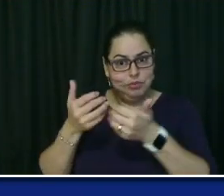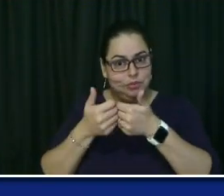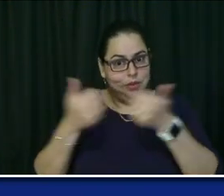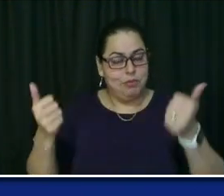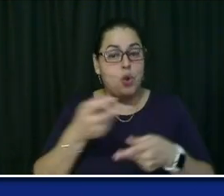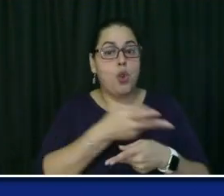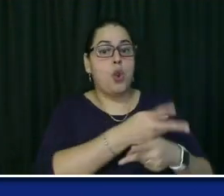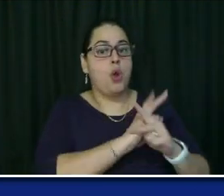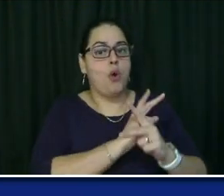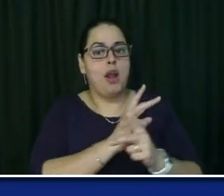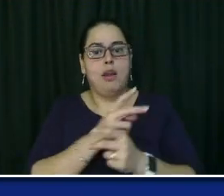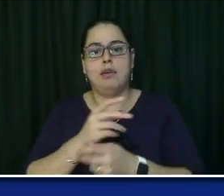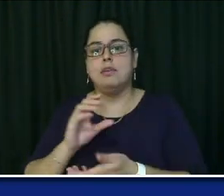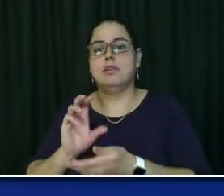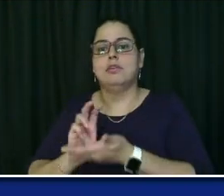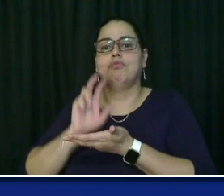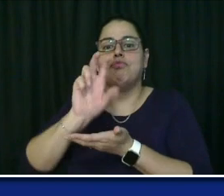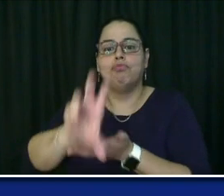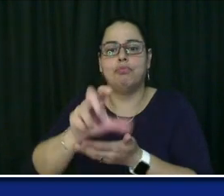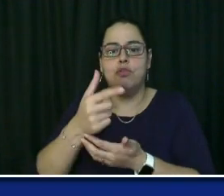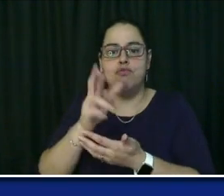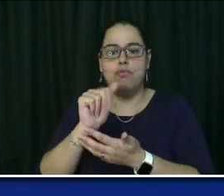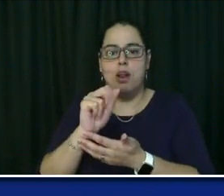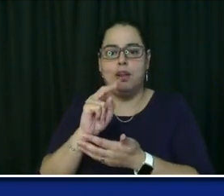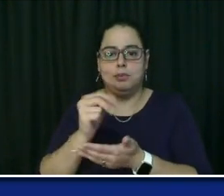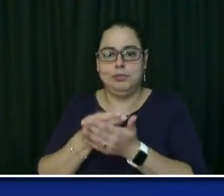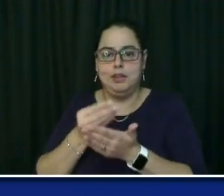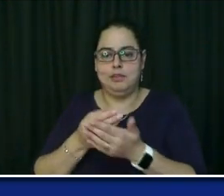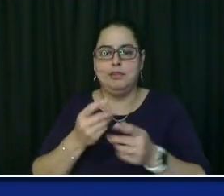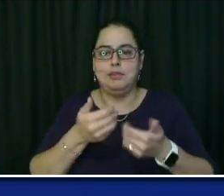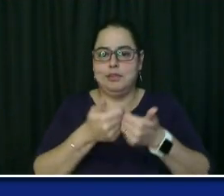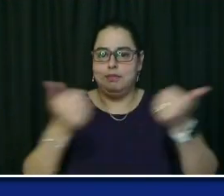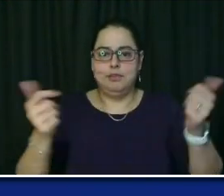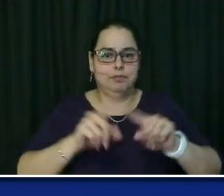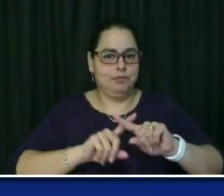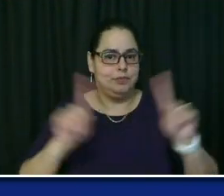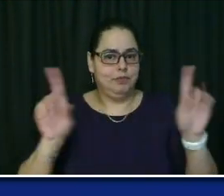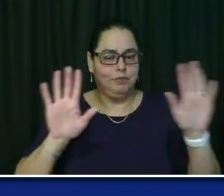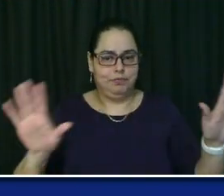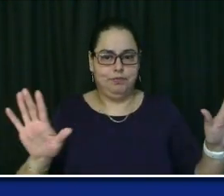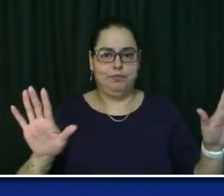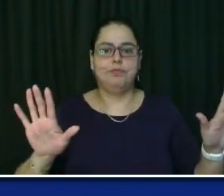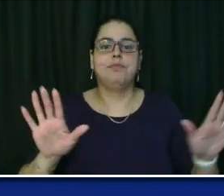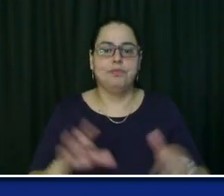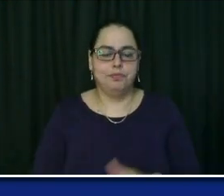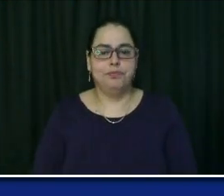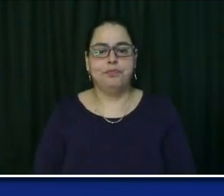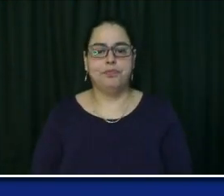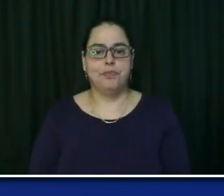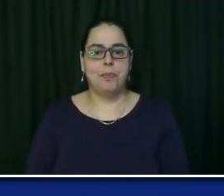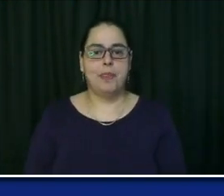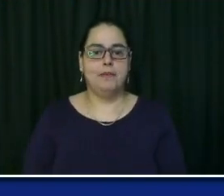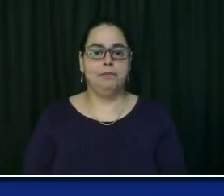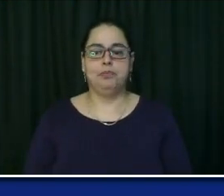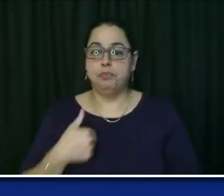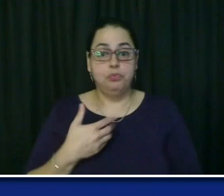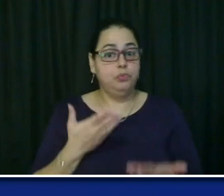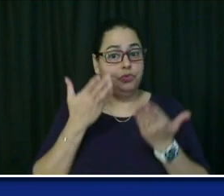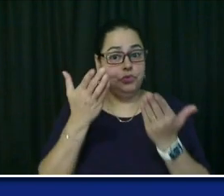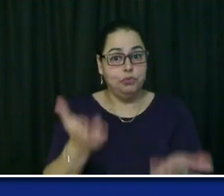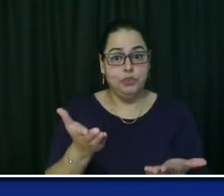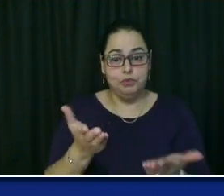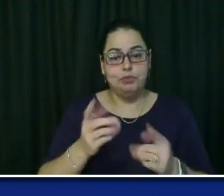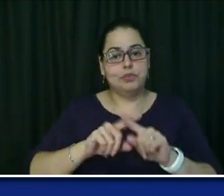certain size and smaller dealing with the COVID outbreak. We've also implemented a number of programs that are going to go into effect to try to deal with people